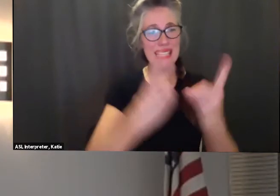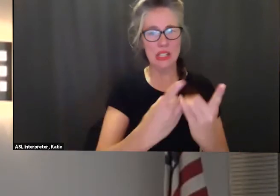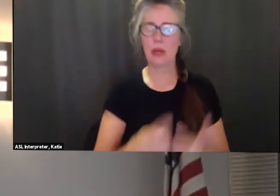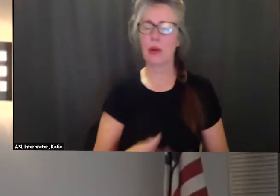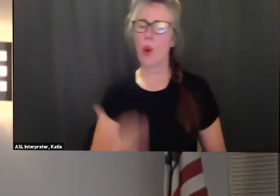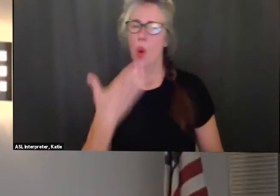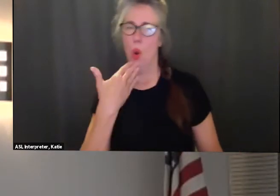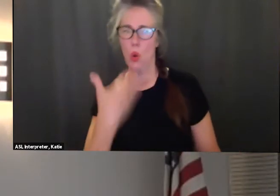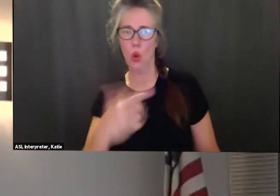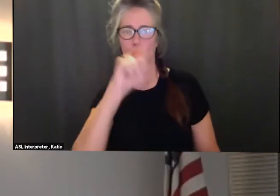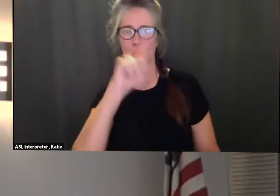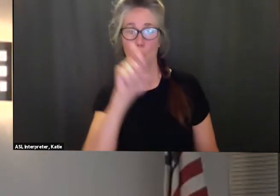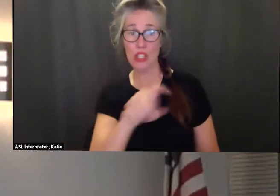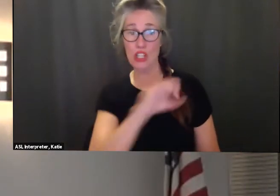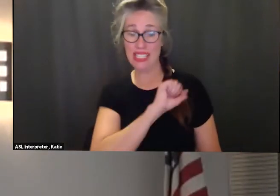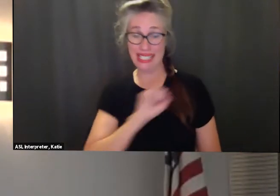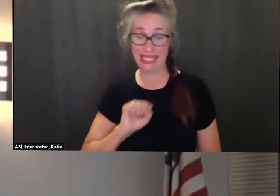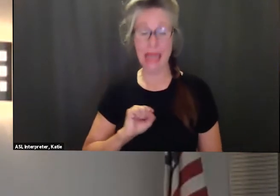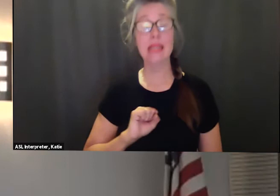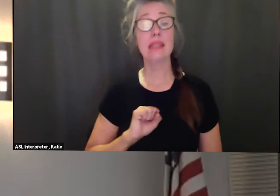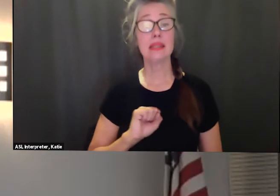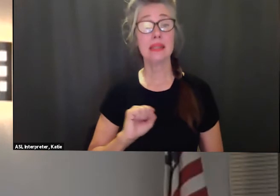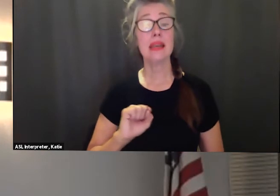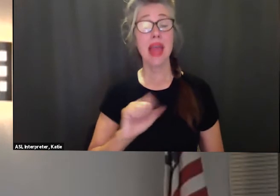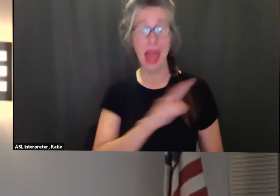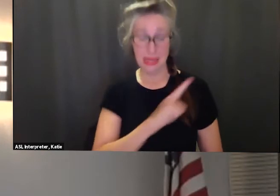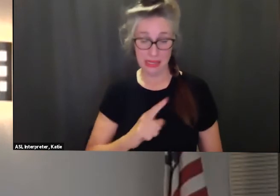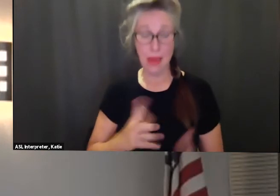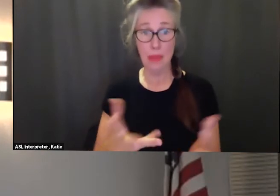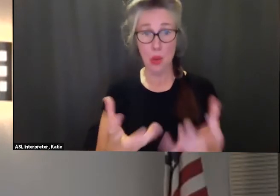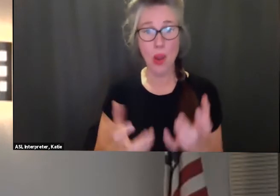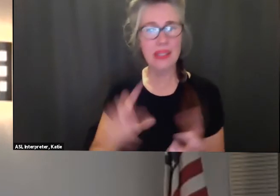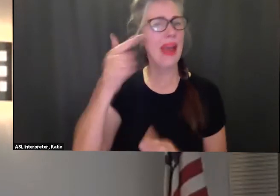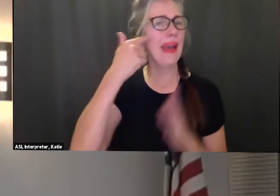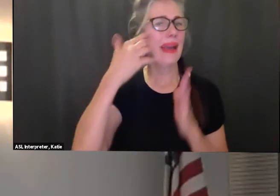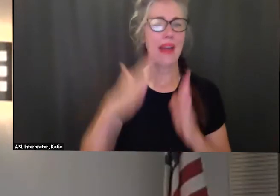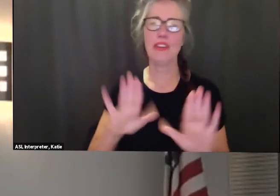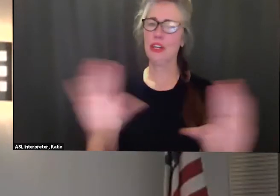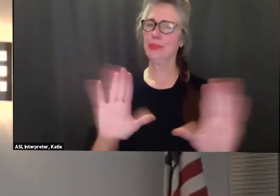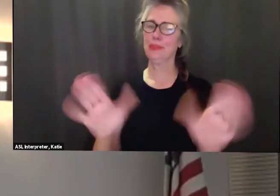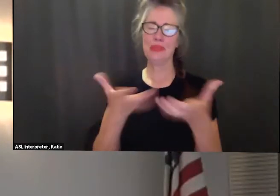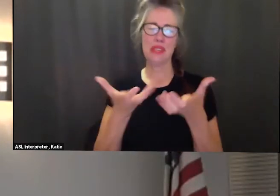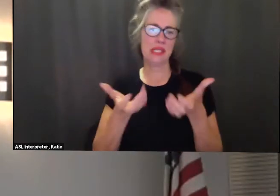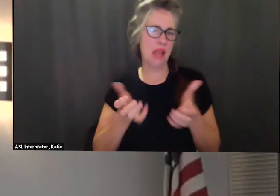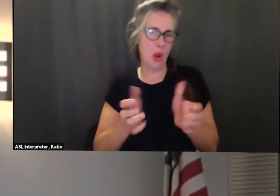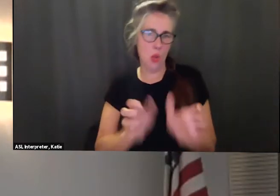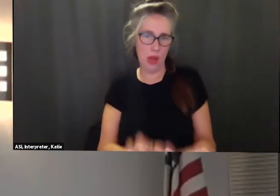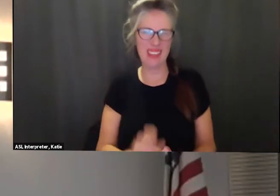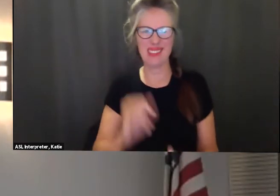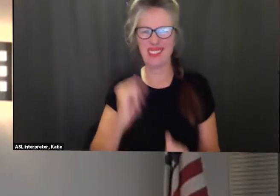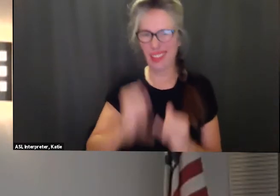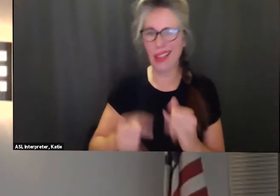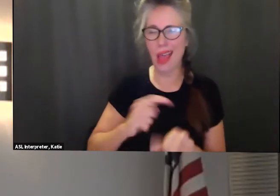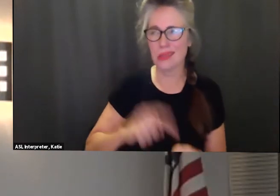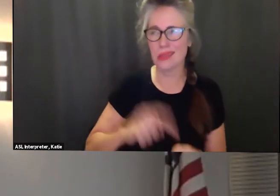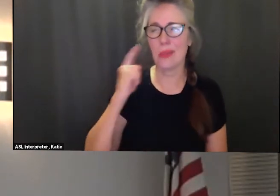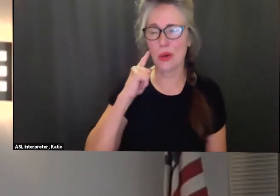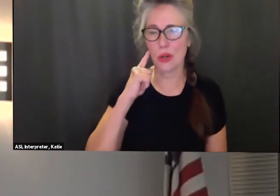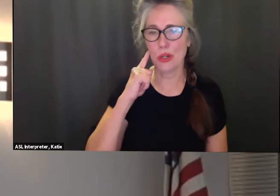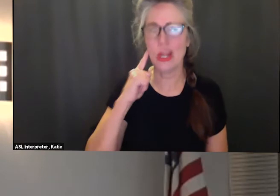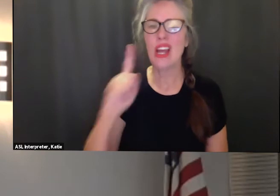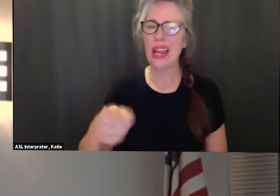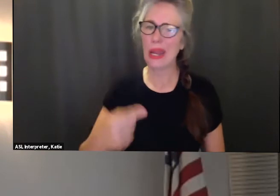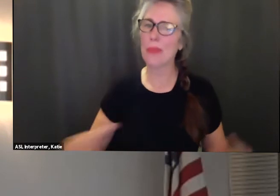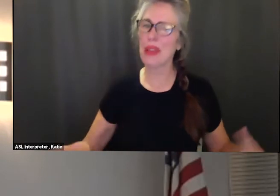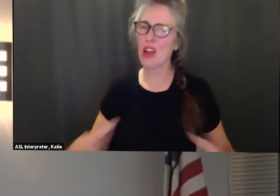Assembly want that. The governor doesn't at this point, the last time I heard. So this is what the conflict is,